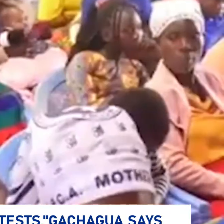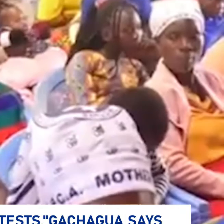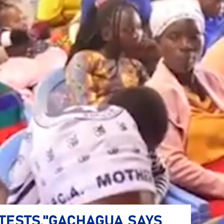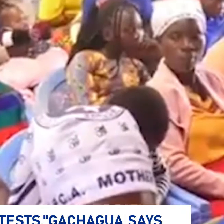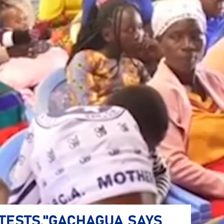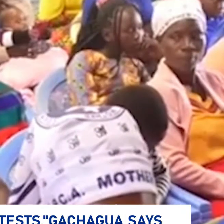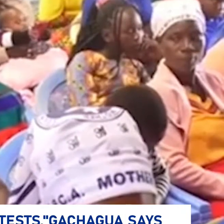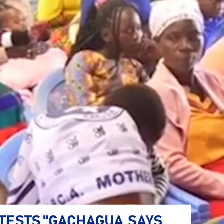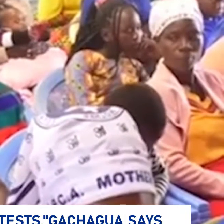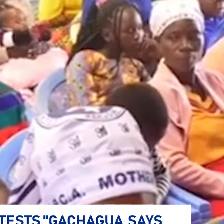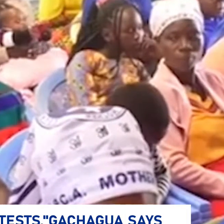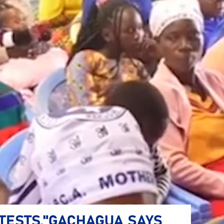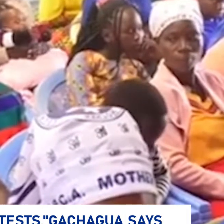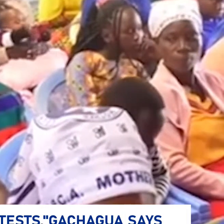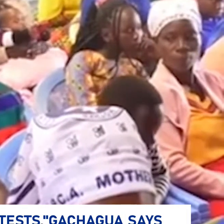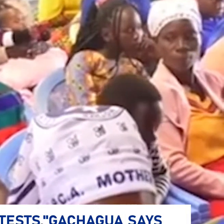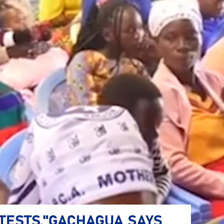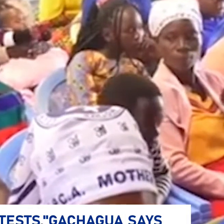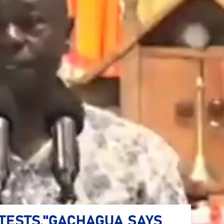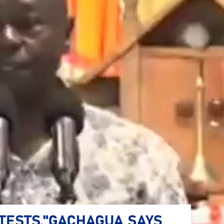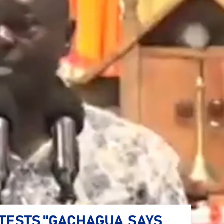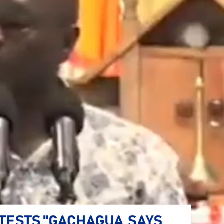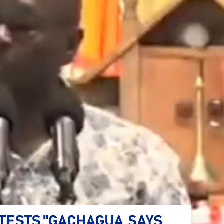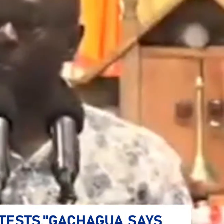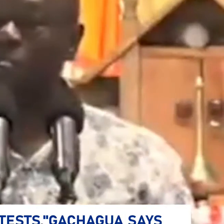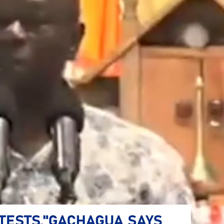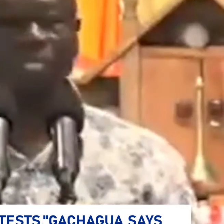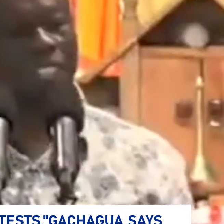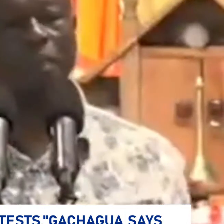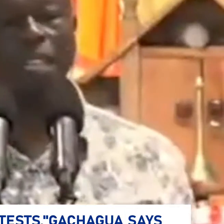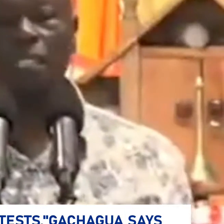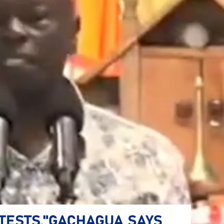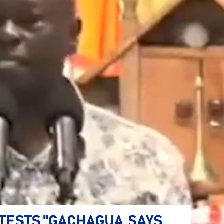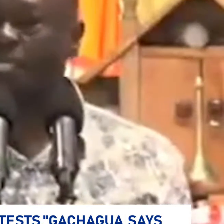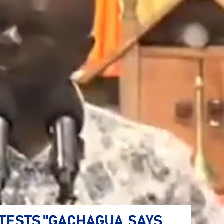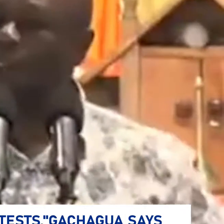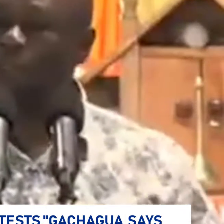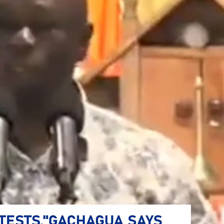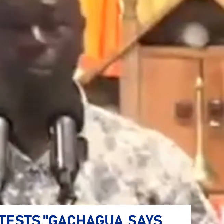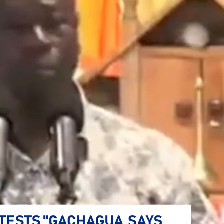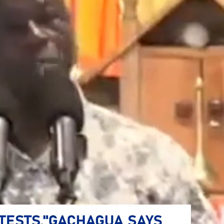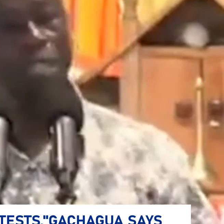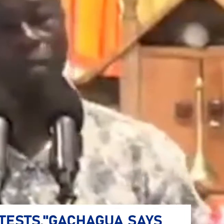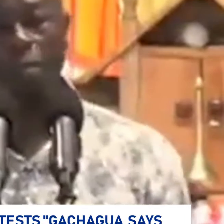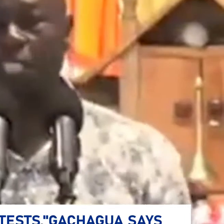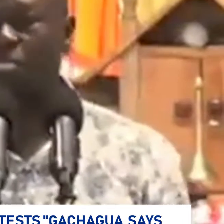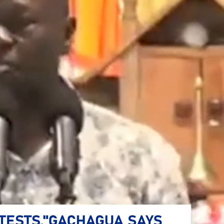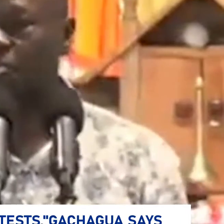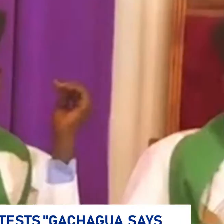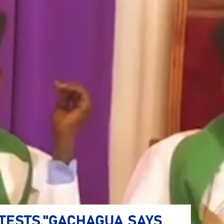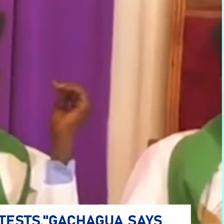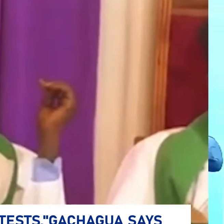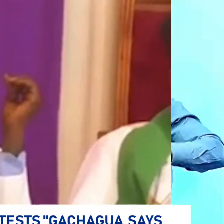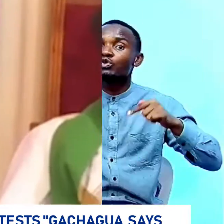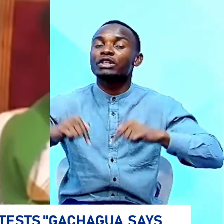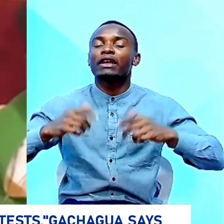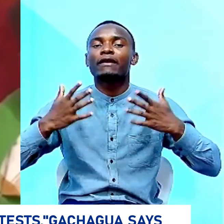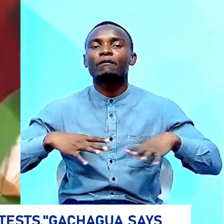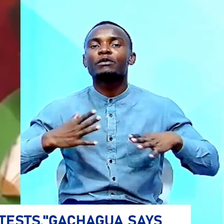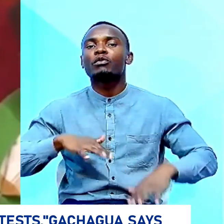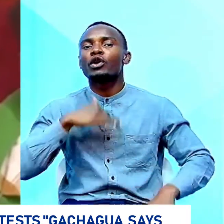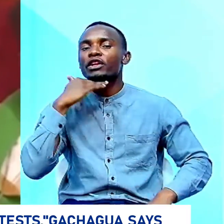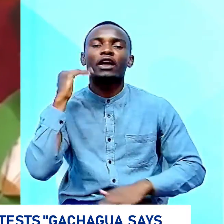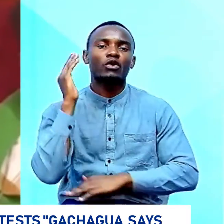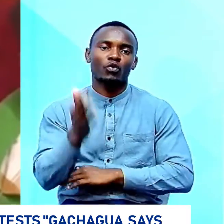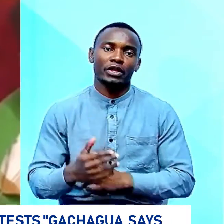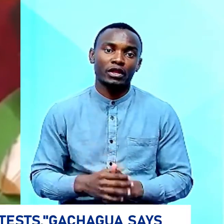Karibu watu 1000 ameweka pale lare, na watu hao wamesema leo watu watakufa. Sisi